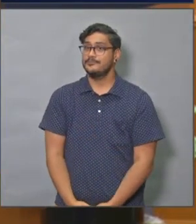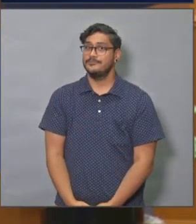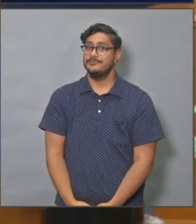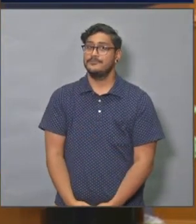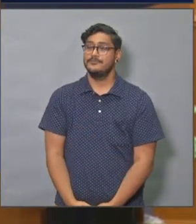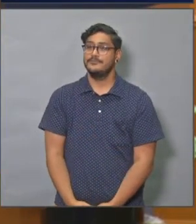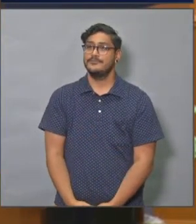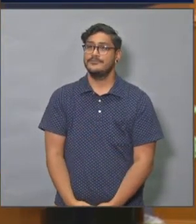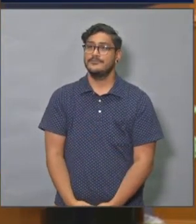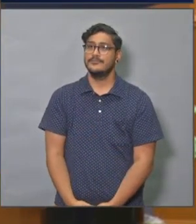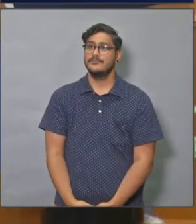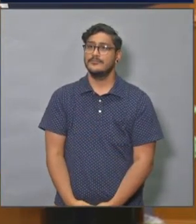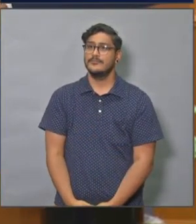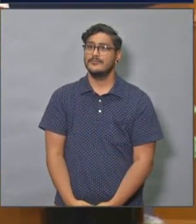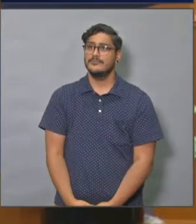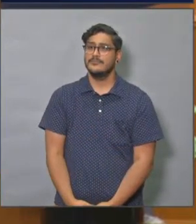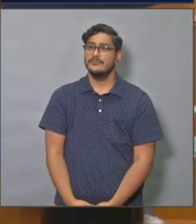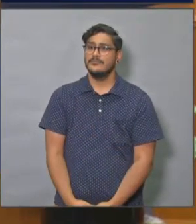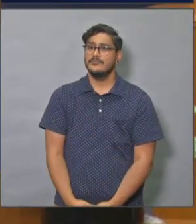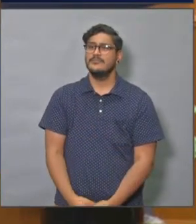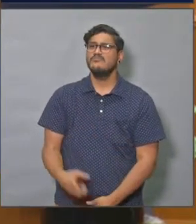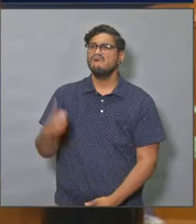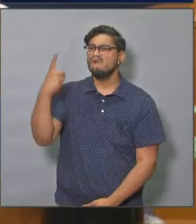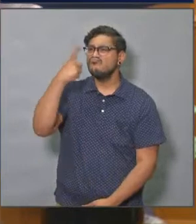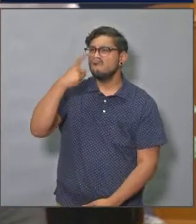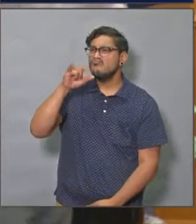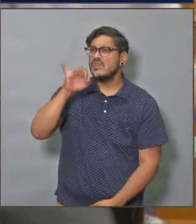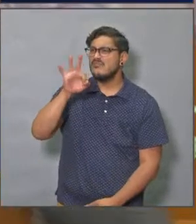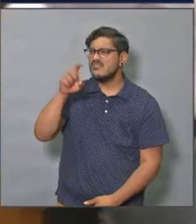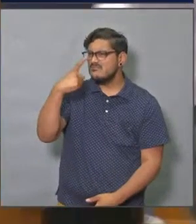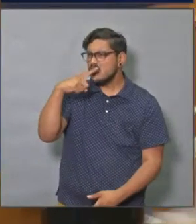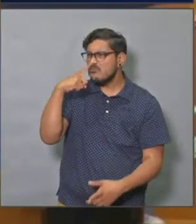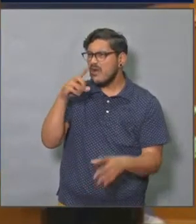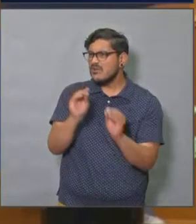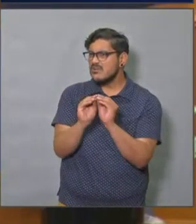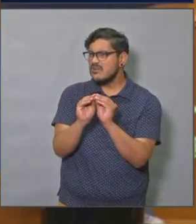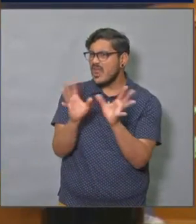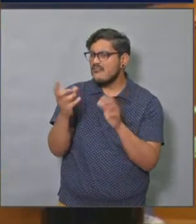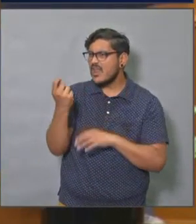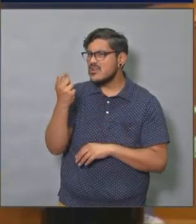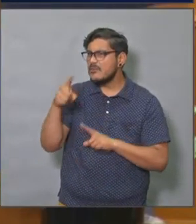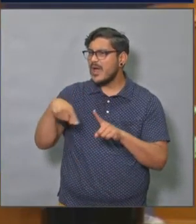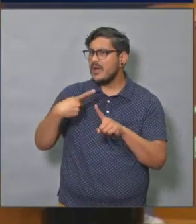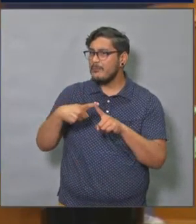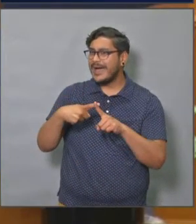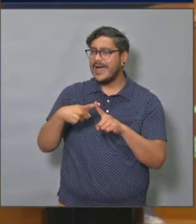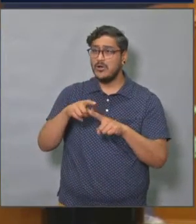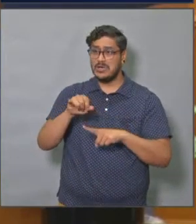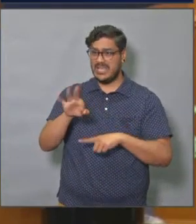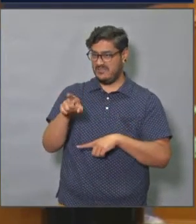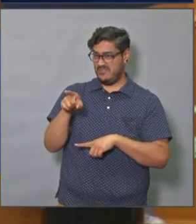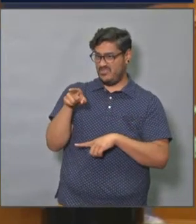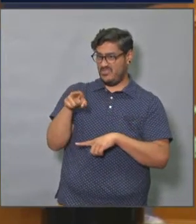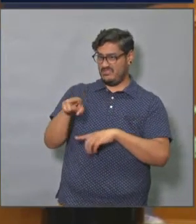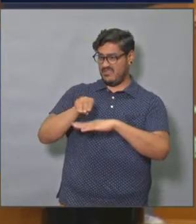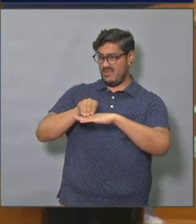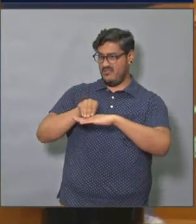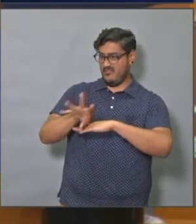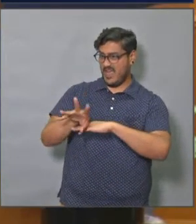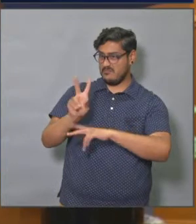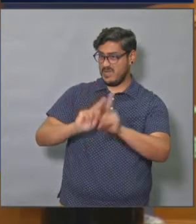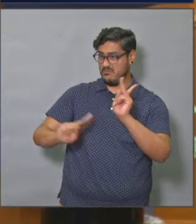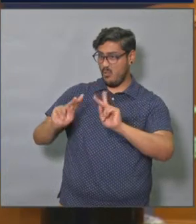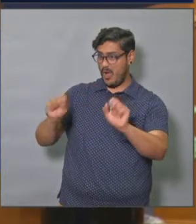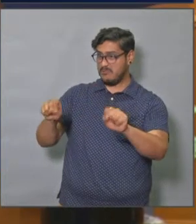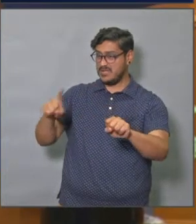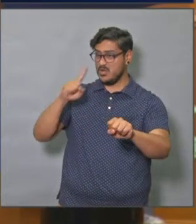Thanks for taking my question. Wondering if you could clarify a little bit on whether this has any effect on people's ability to